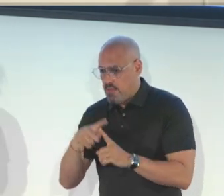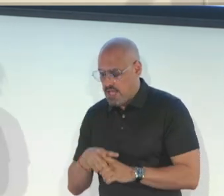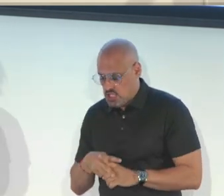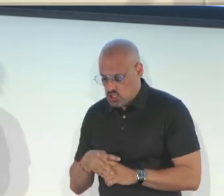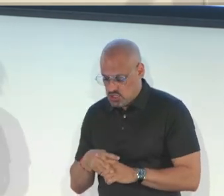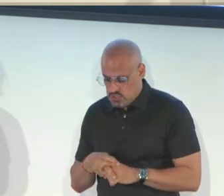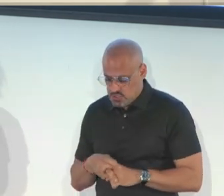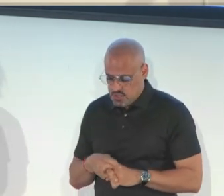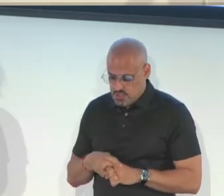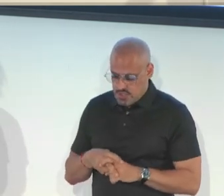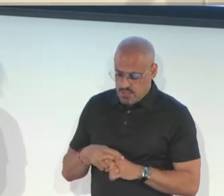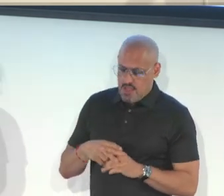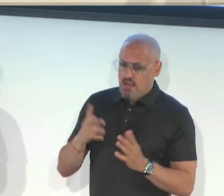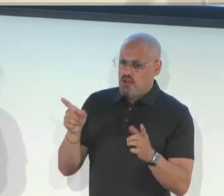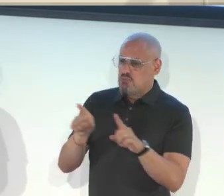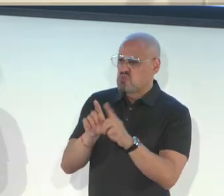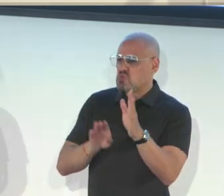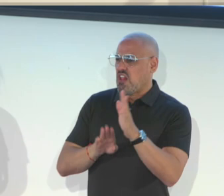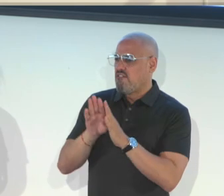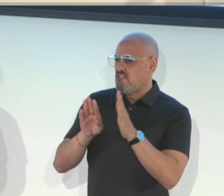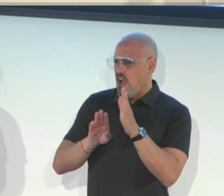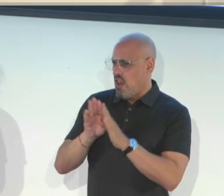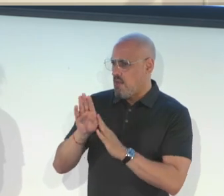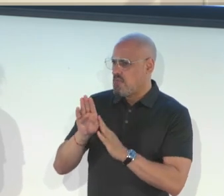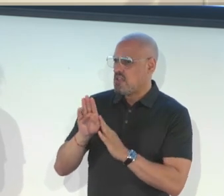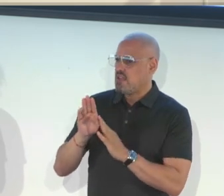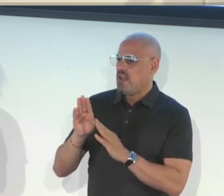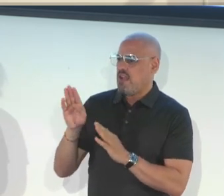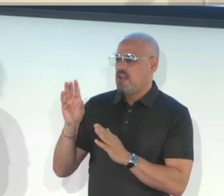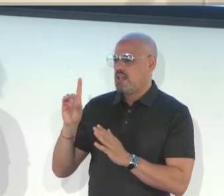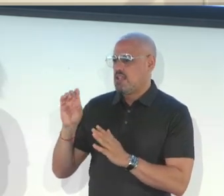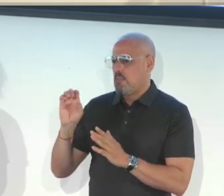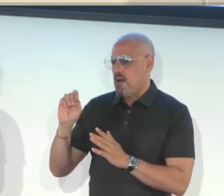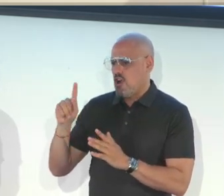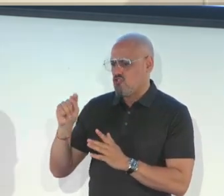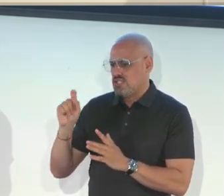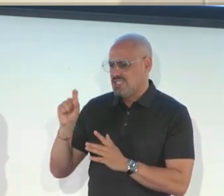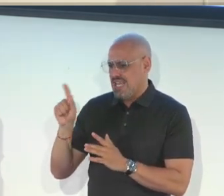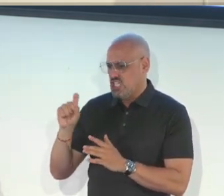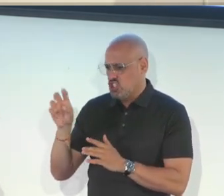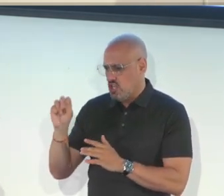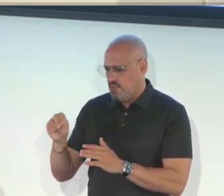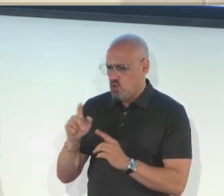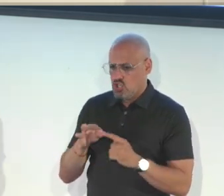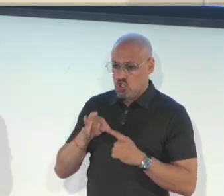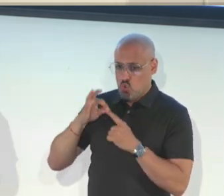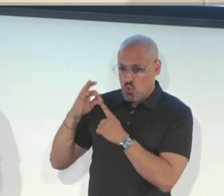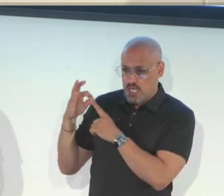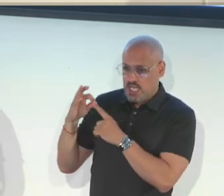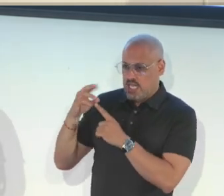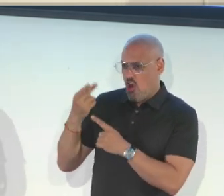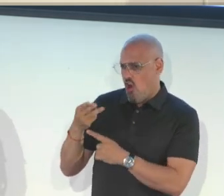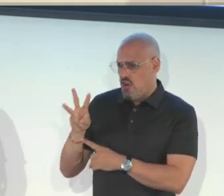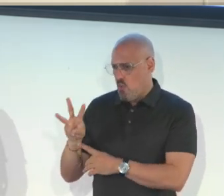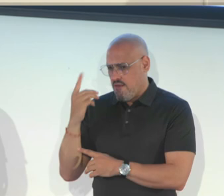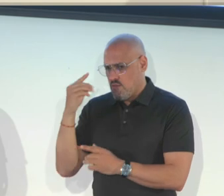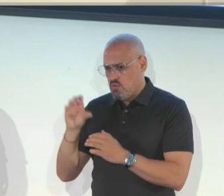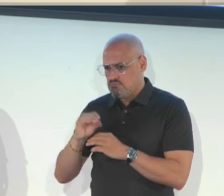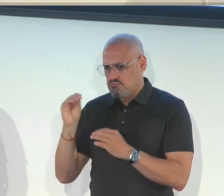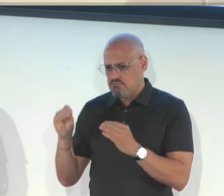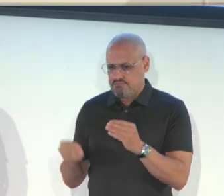at the development of and democratization of unique hardware for input and display.